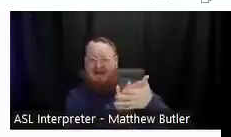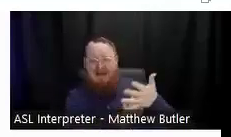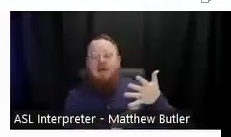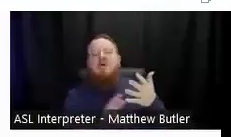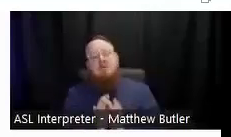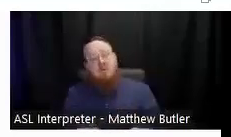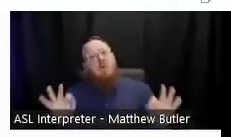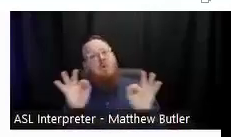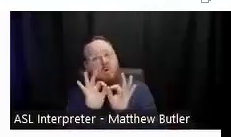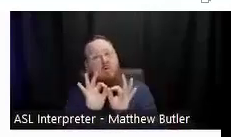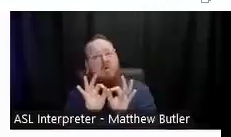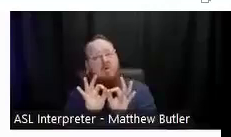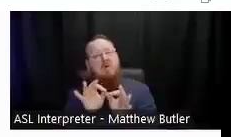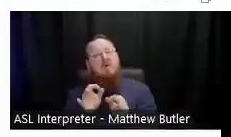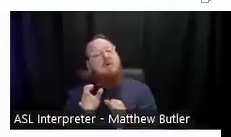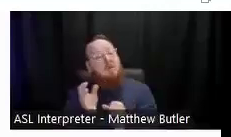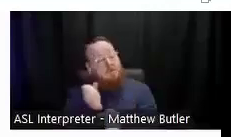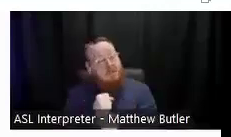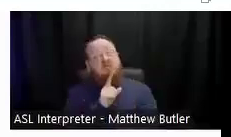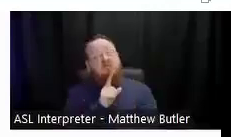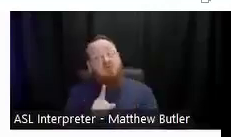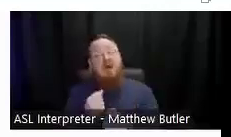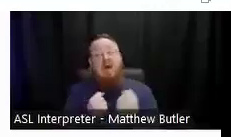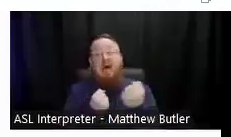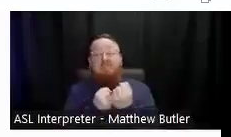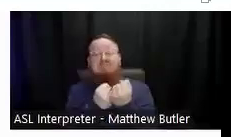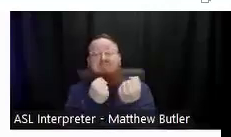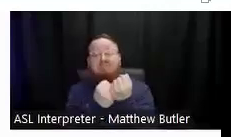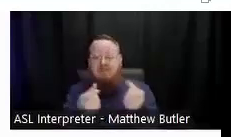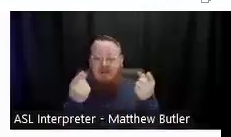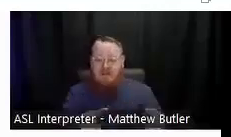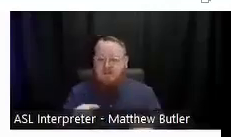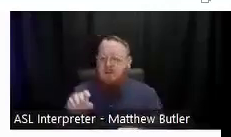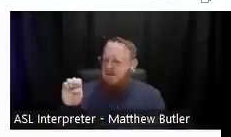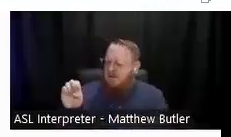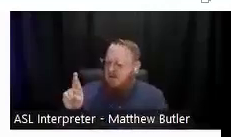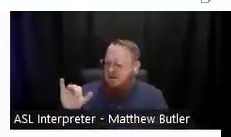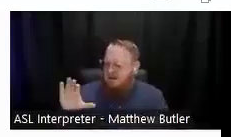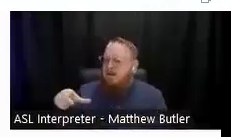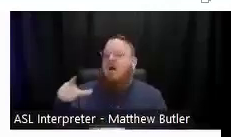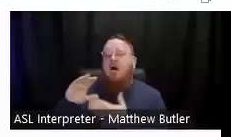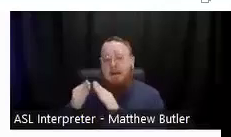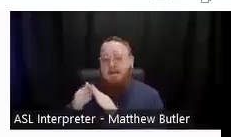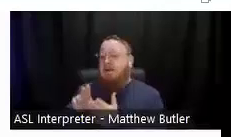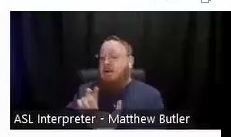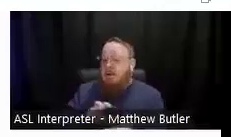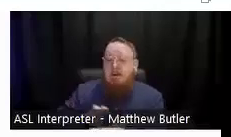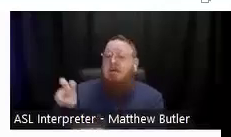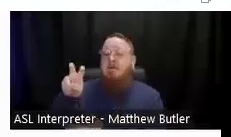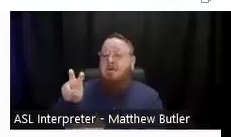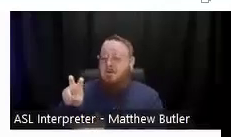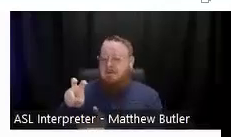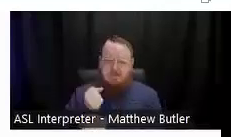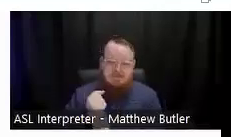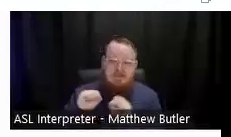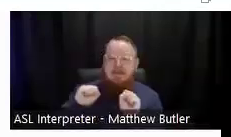that we make advocacy happen. Eric said community navigation and safety. Certainly. How do you get